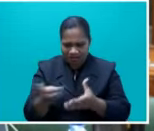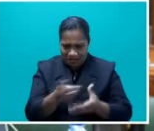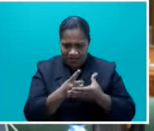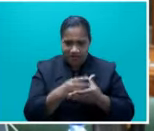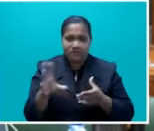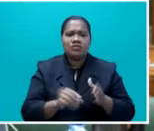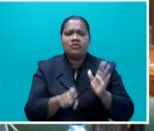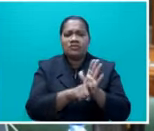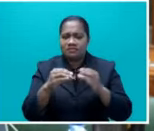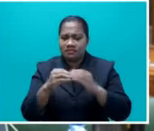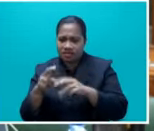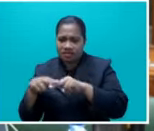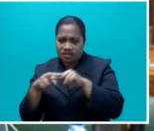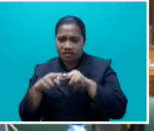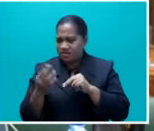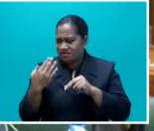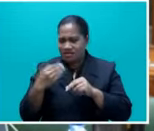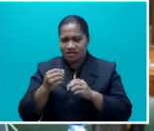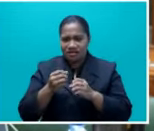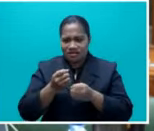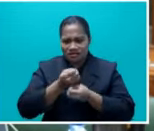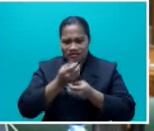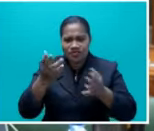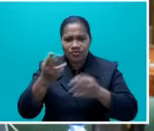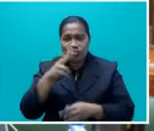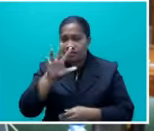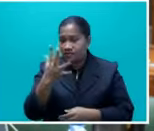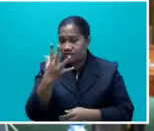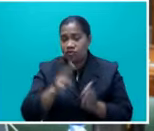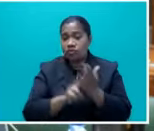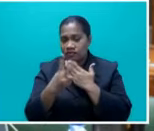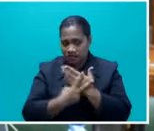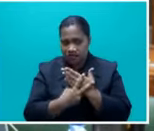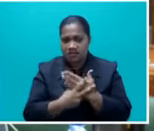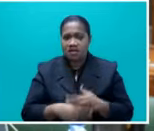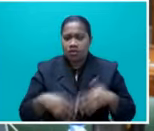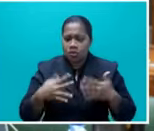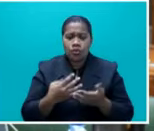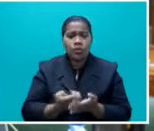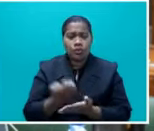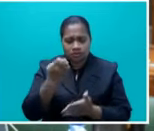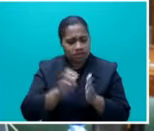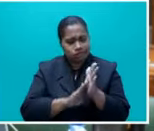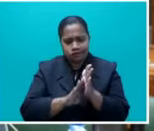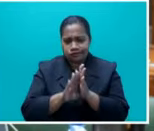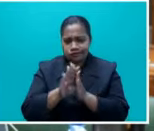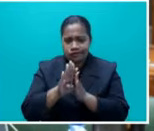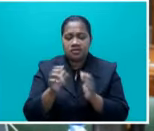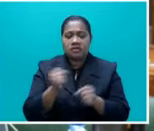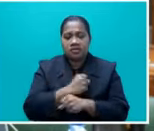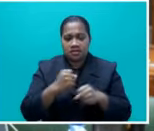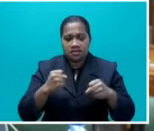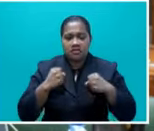in his recent press release on 25th November. That economic performance has gradually improved, particularly in our forestry, mineral